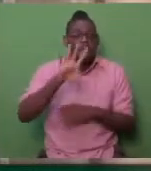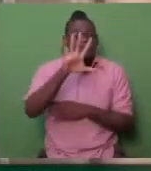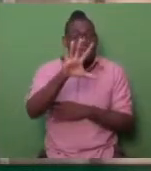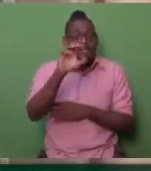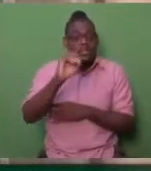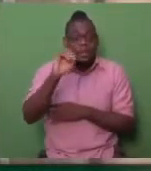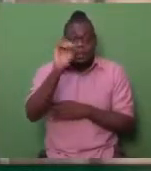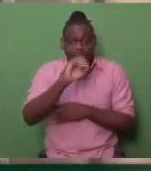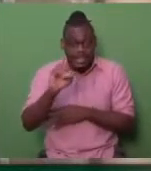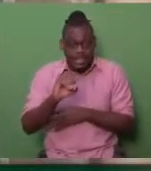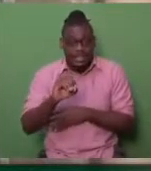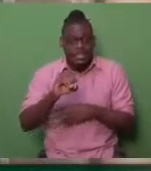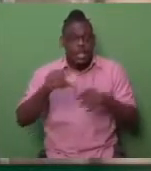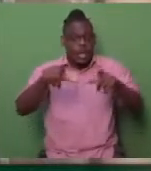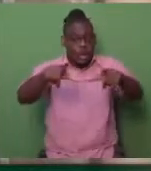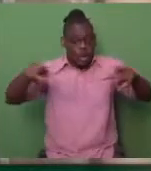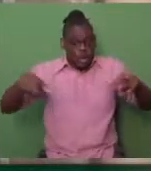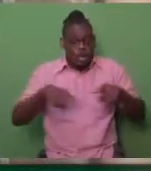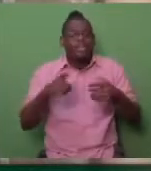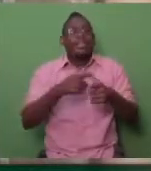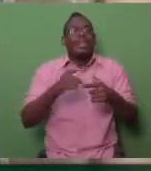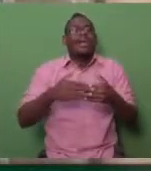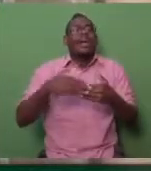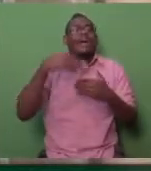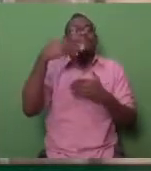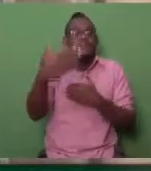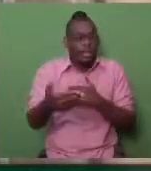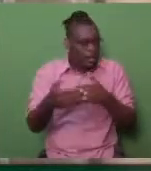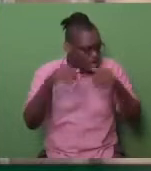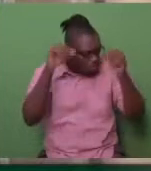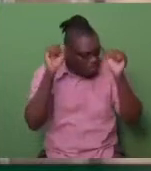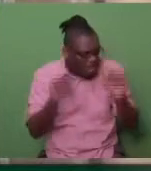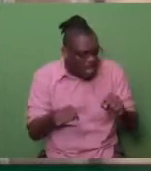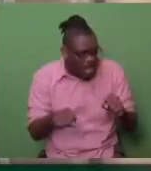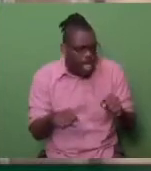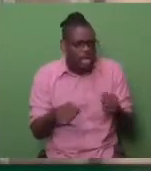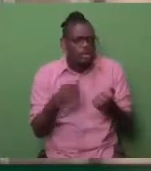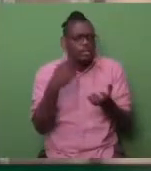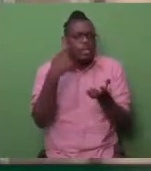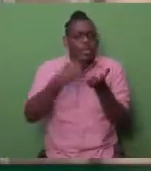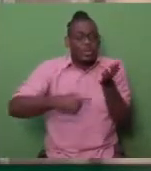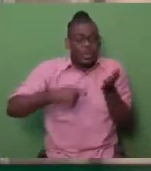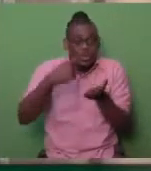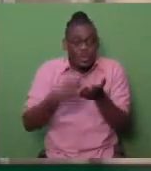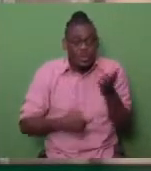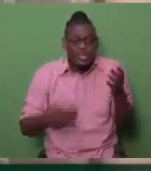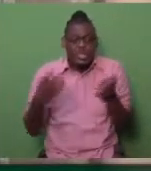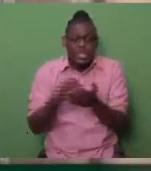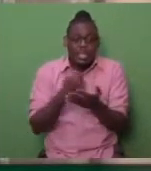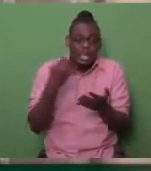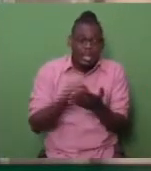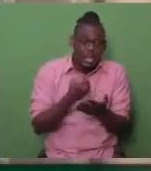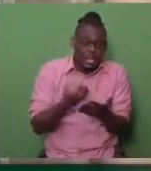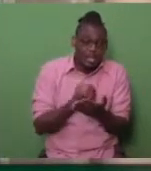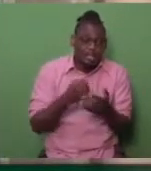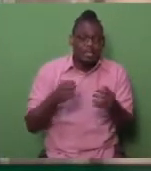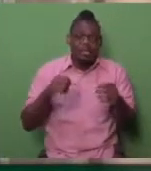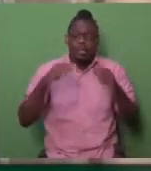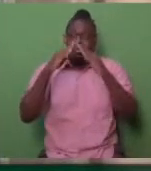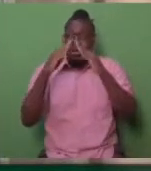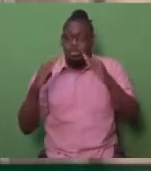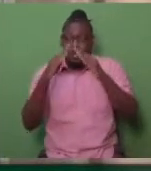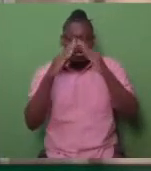us the total number of properties in TNT. Minister reported the 127,969 valuation return forms